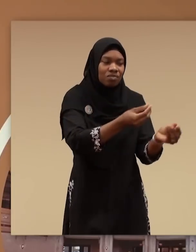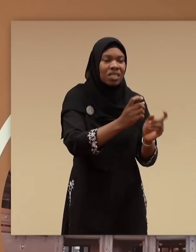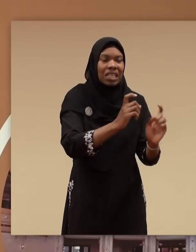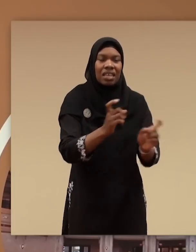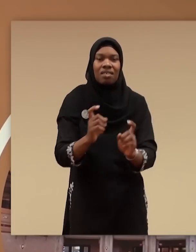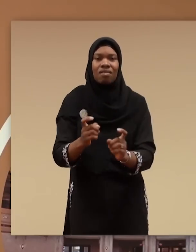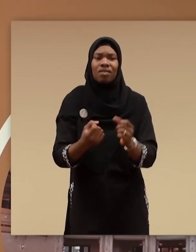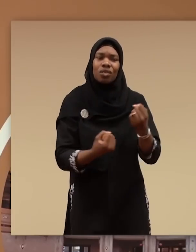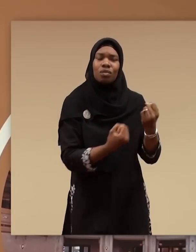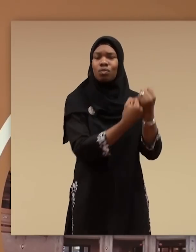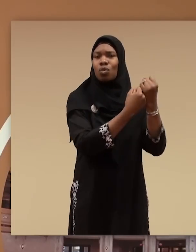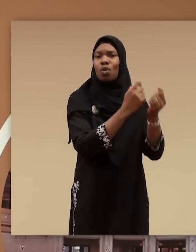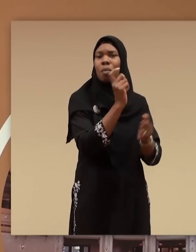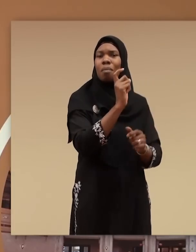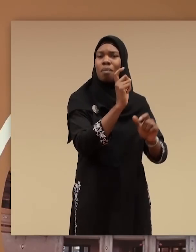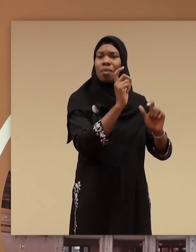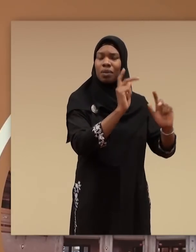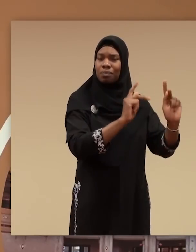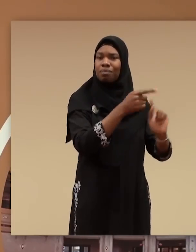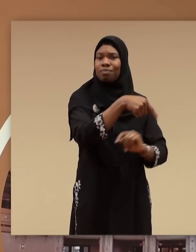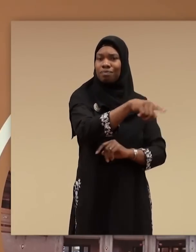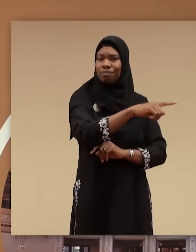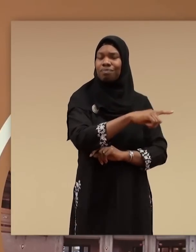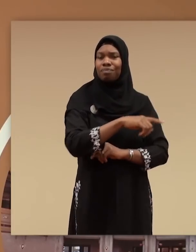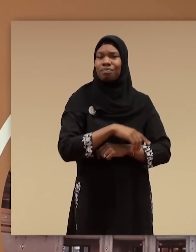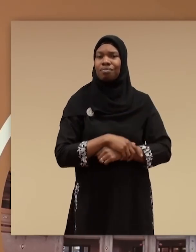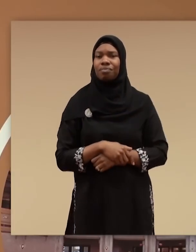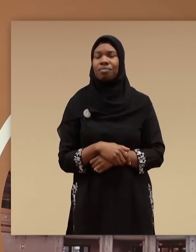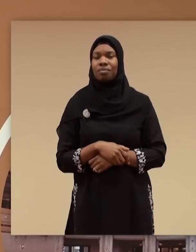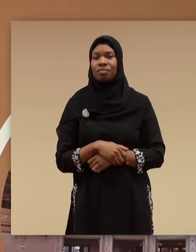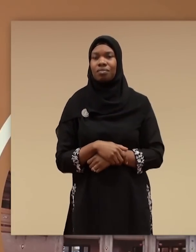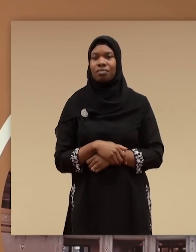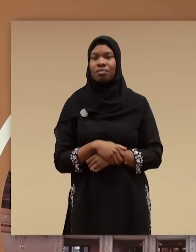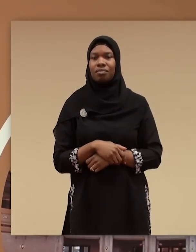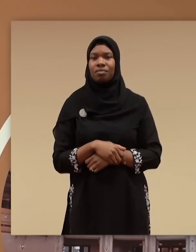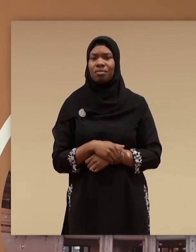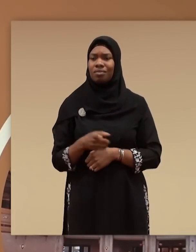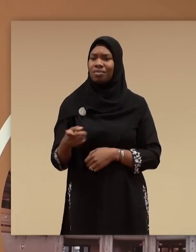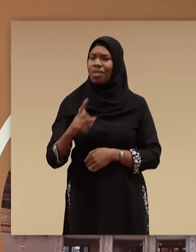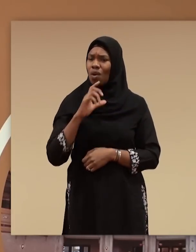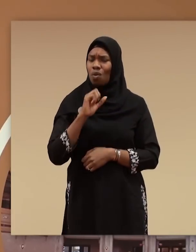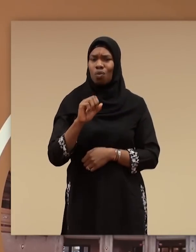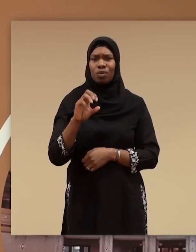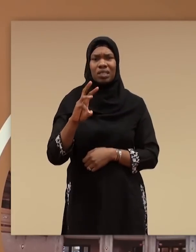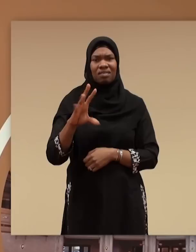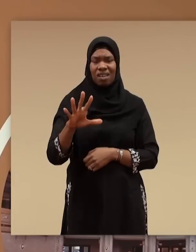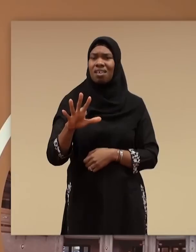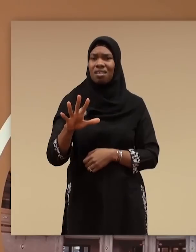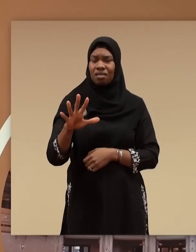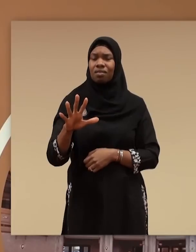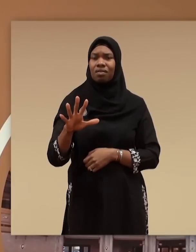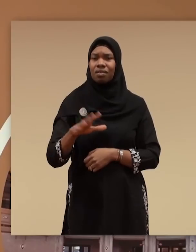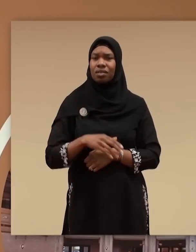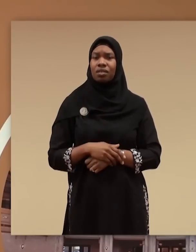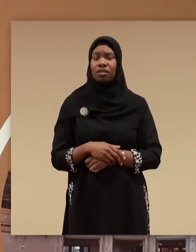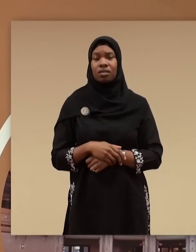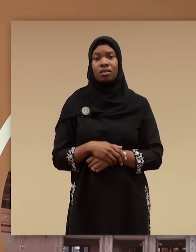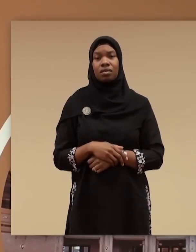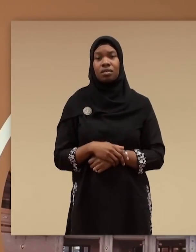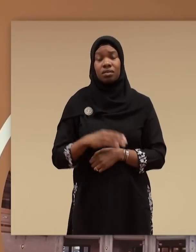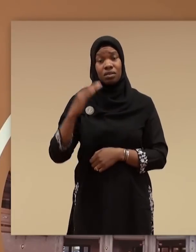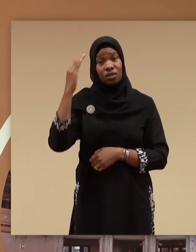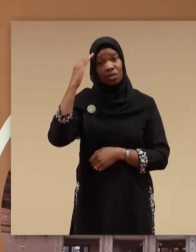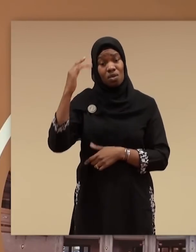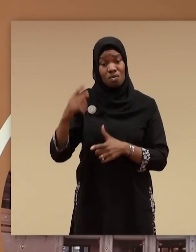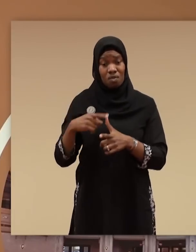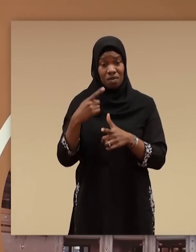in Sha'b Abi Talib. She was almost 65. And you know, when she died immediately after